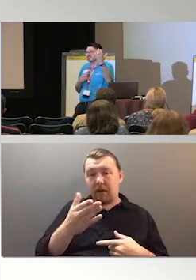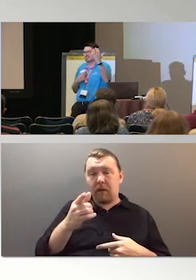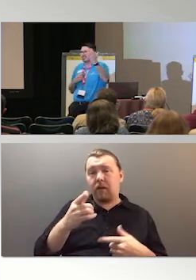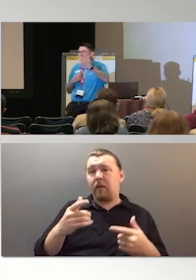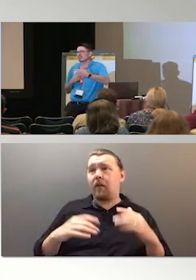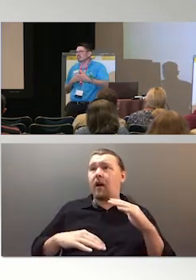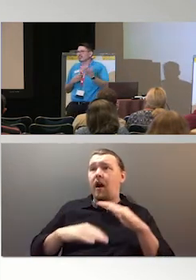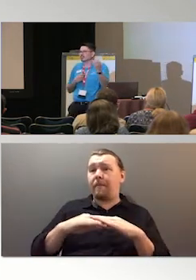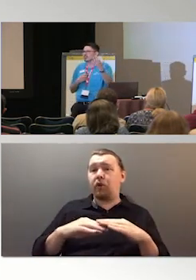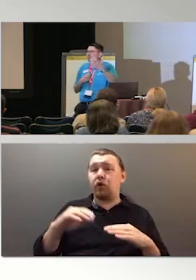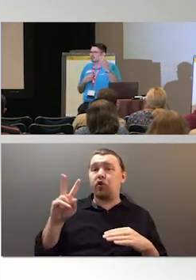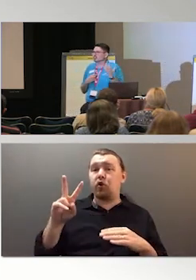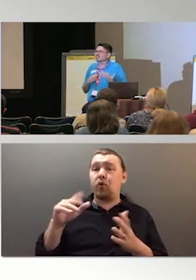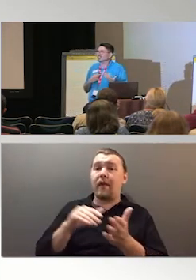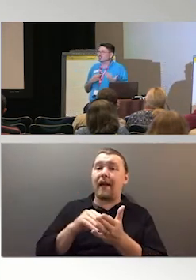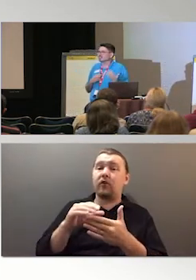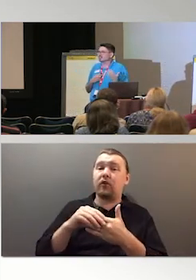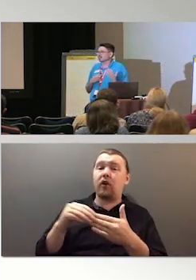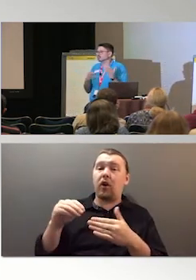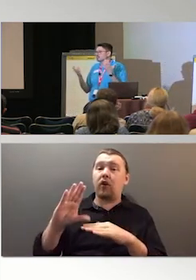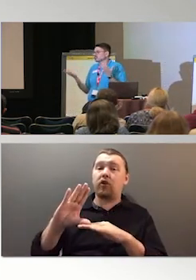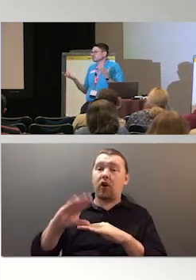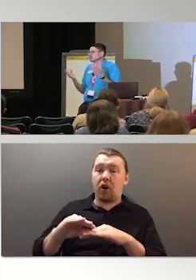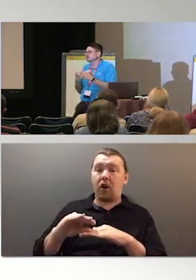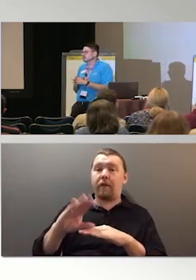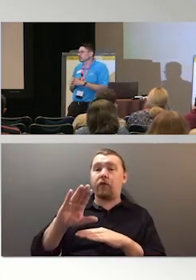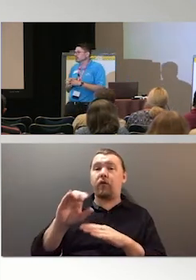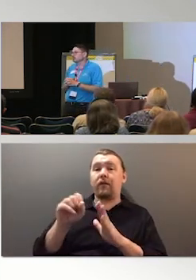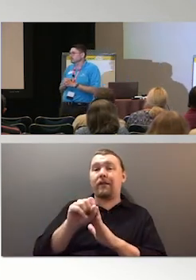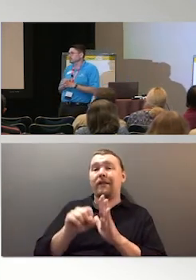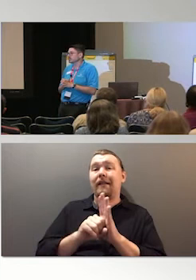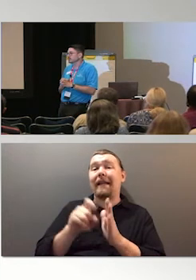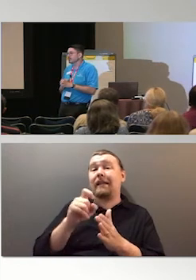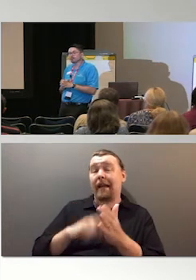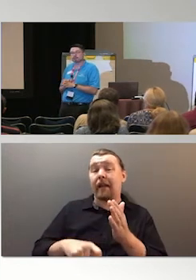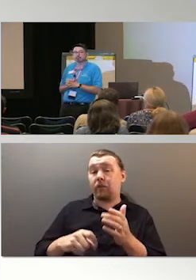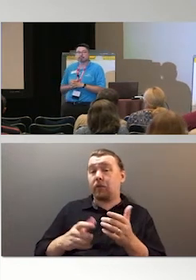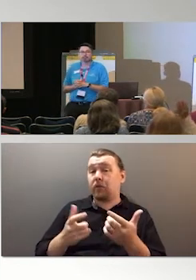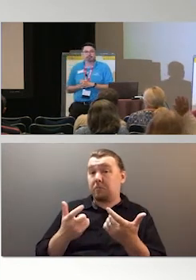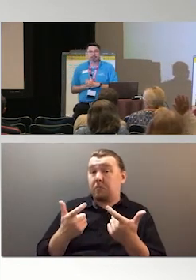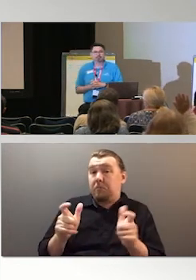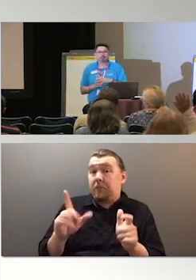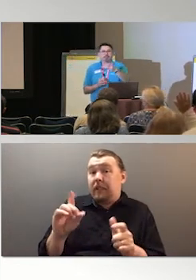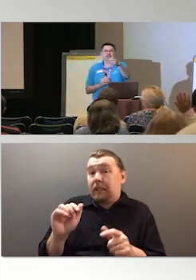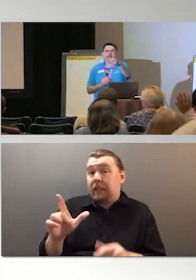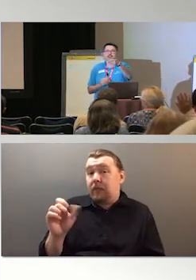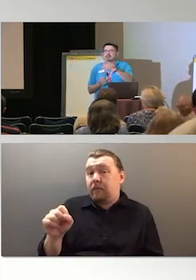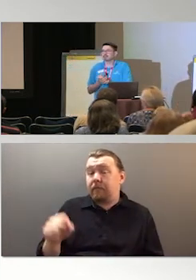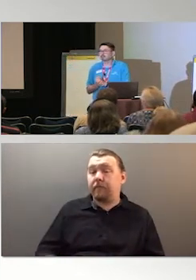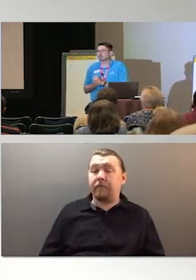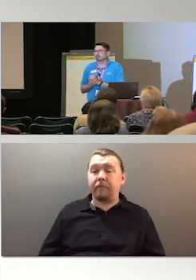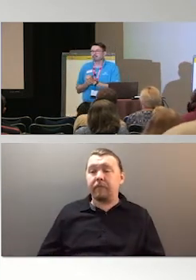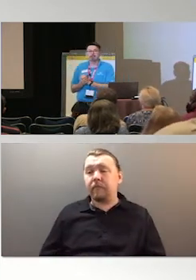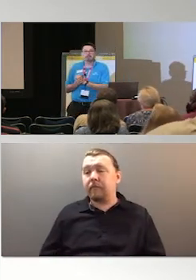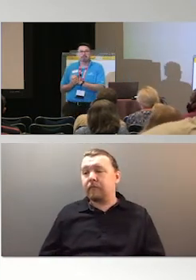up to $2,000 off your state income tax, which is, a pretty decent amount. Yes,